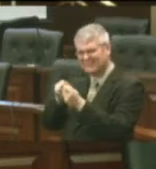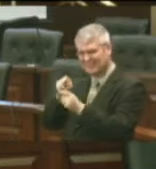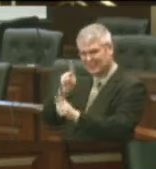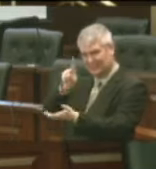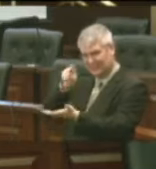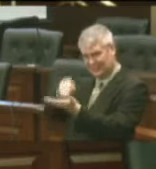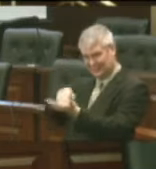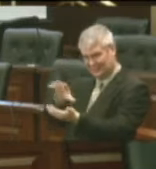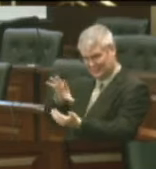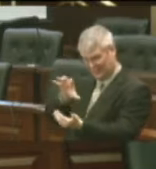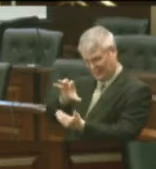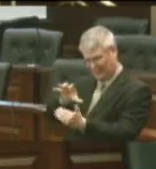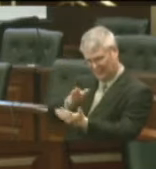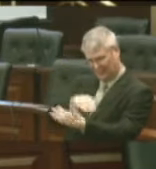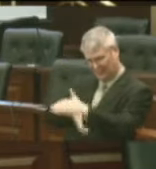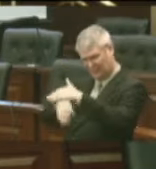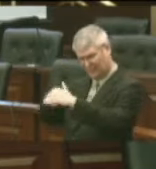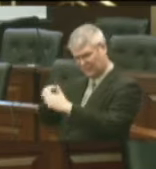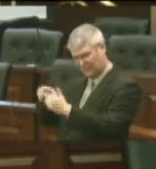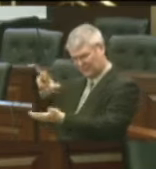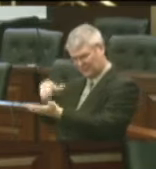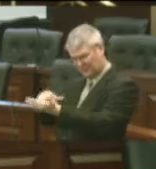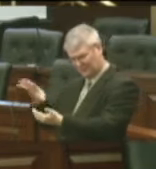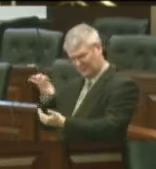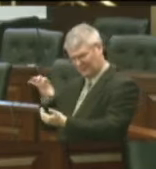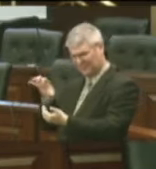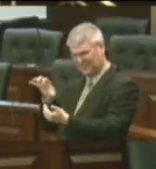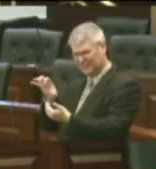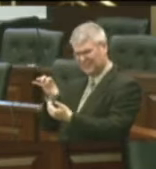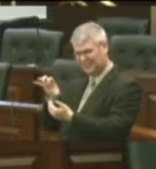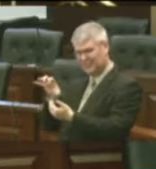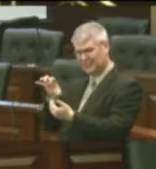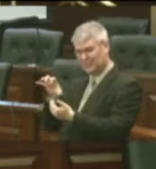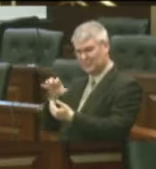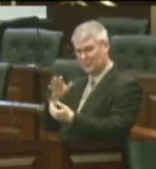this just for families with students